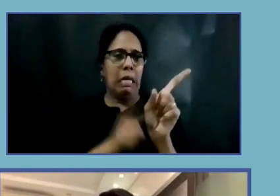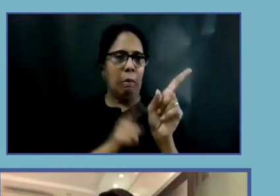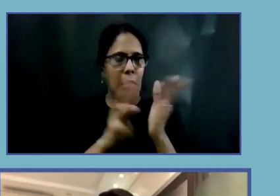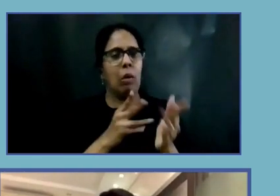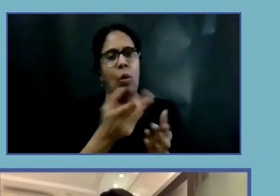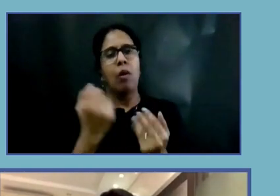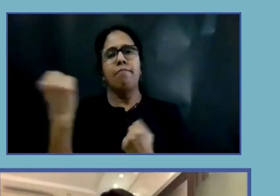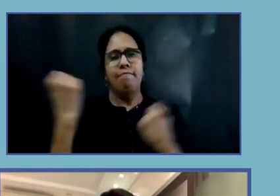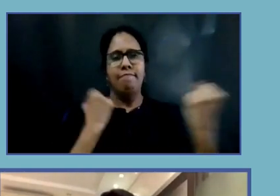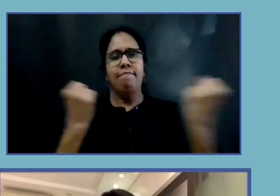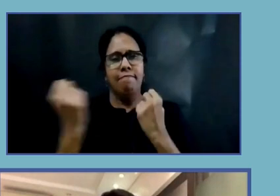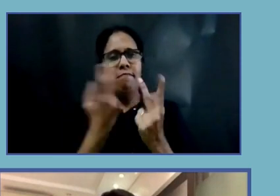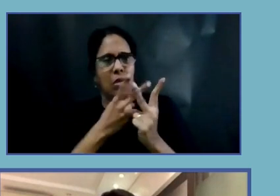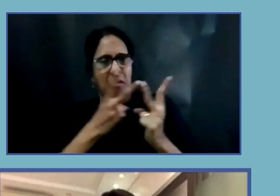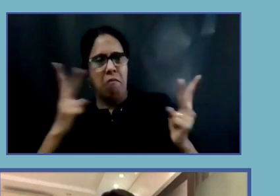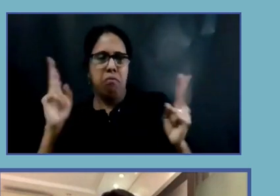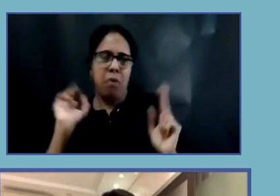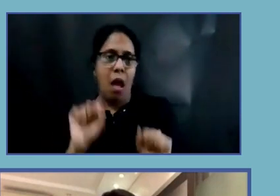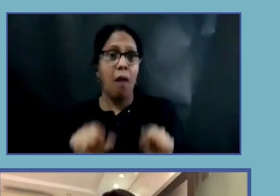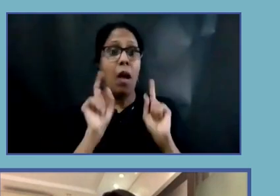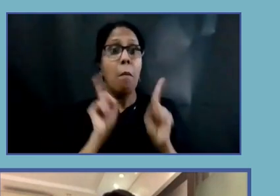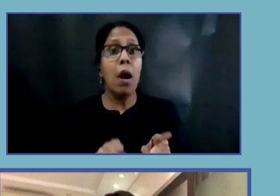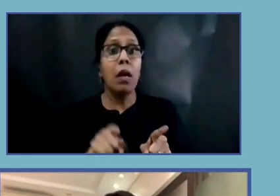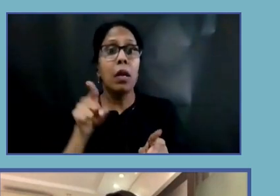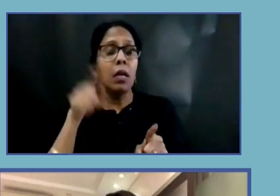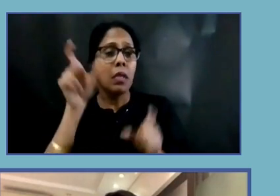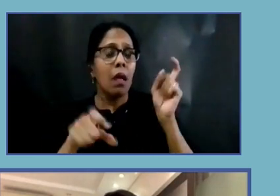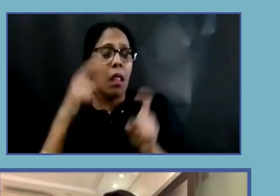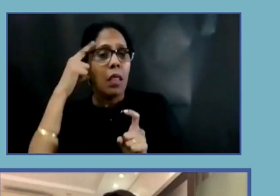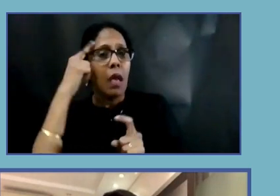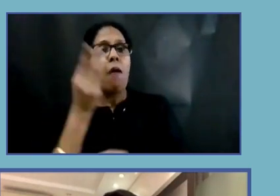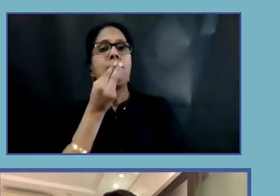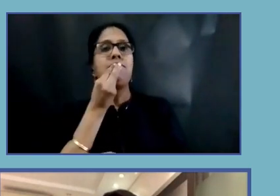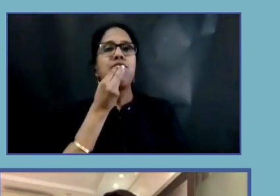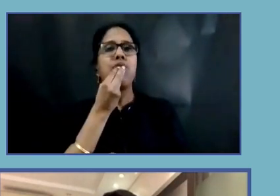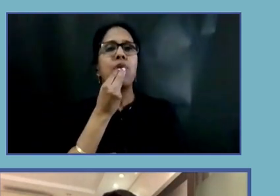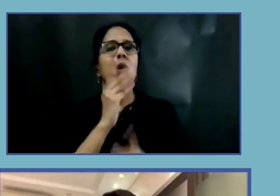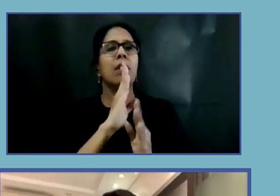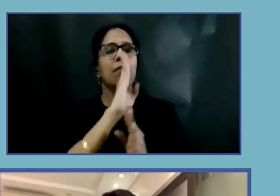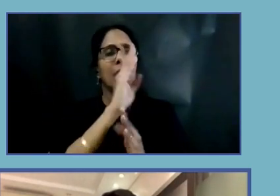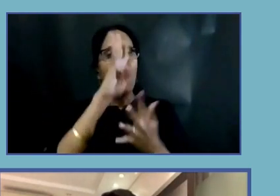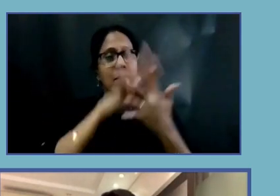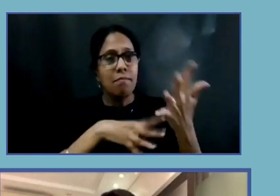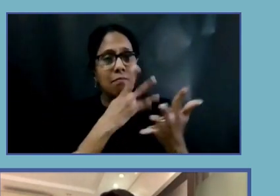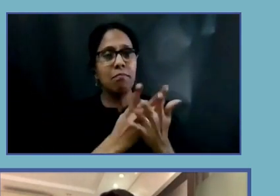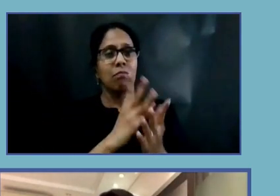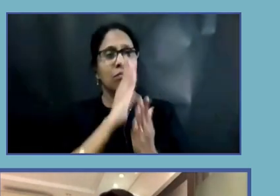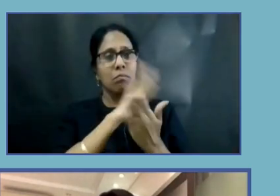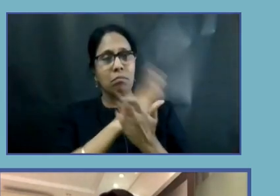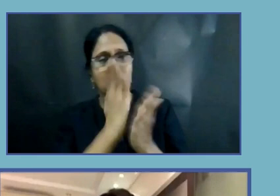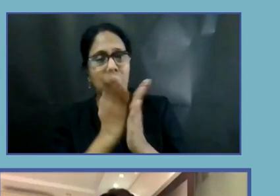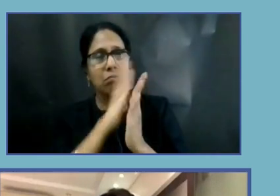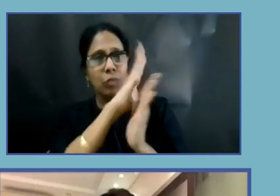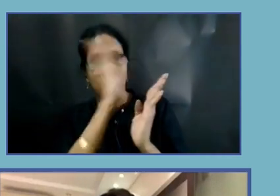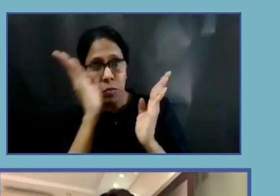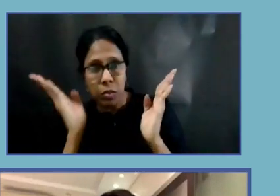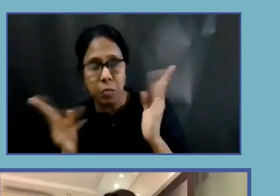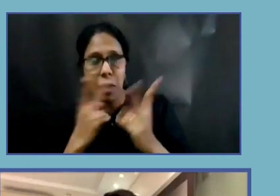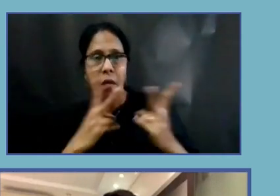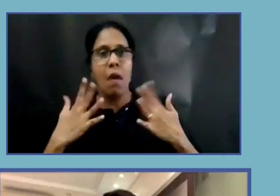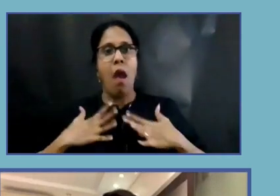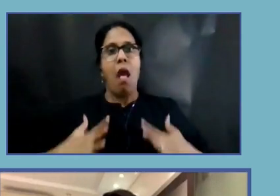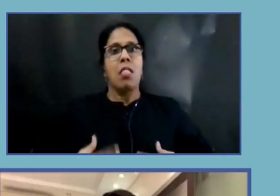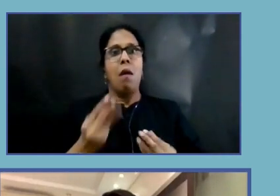don't take care of the diet. So, which is very, very important. So always try to eat healthy, always try to